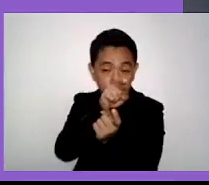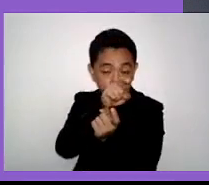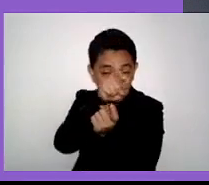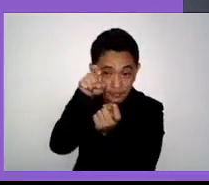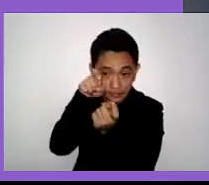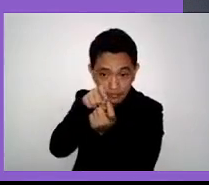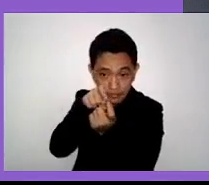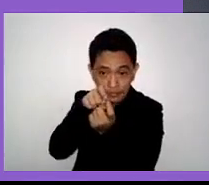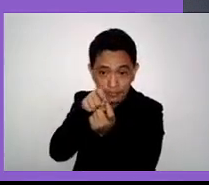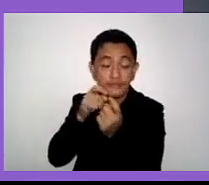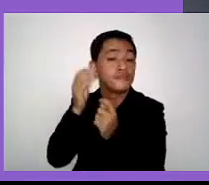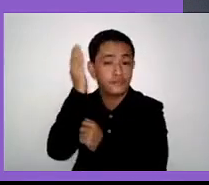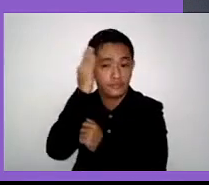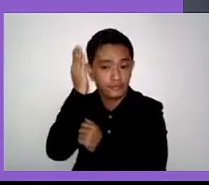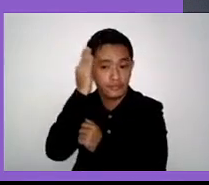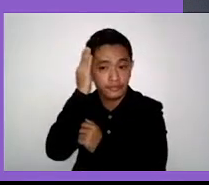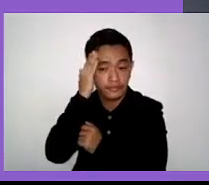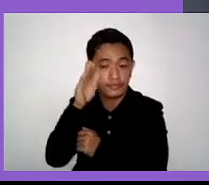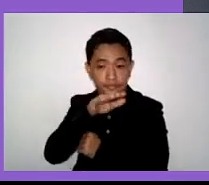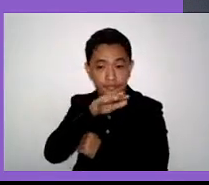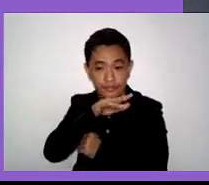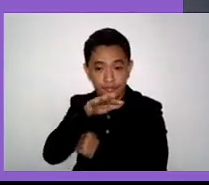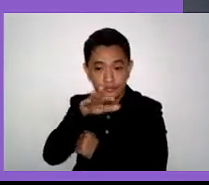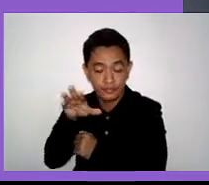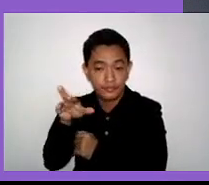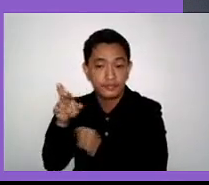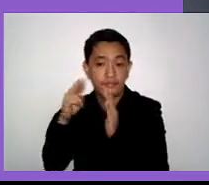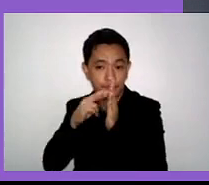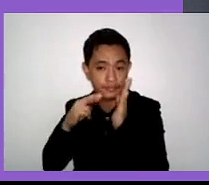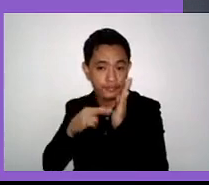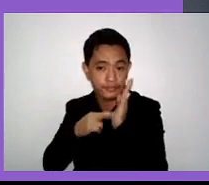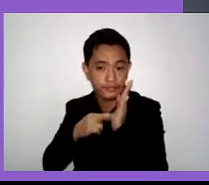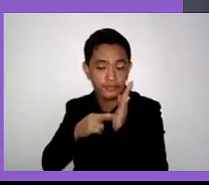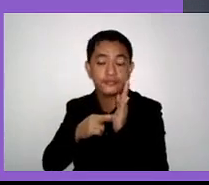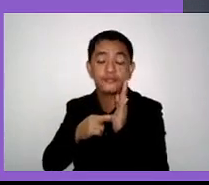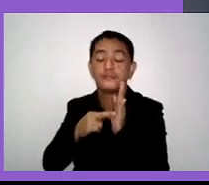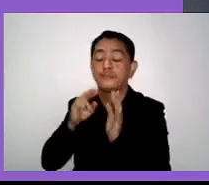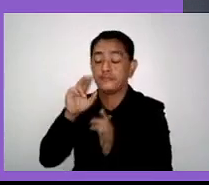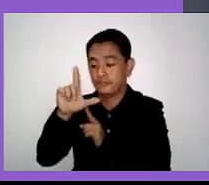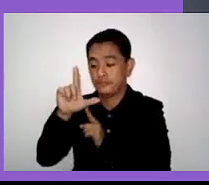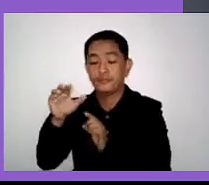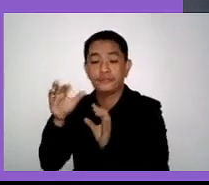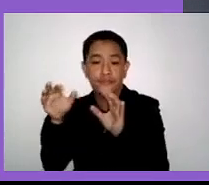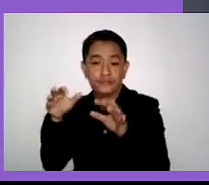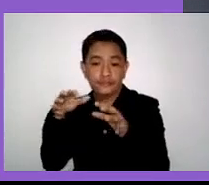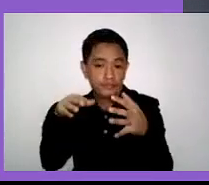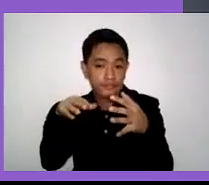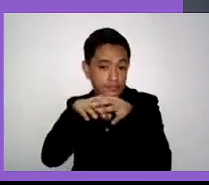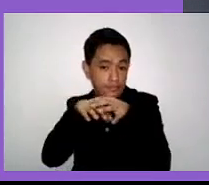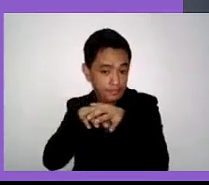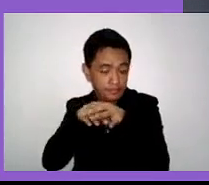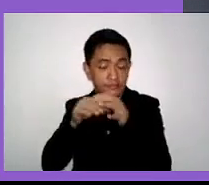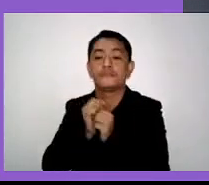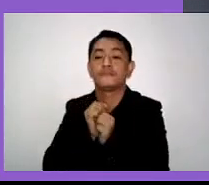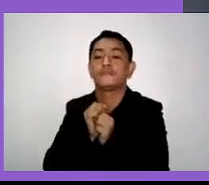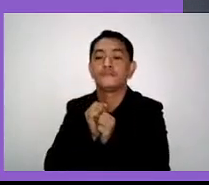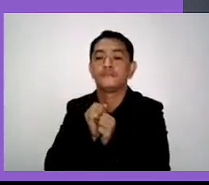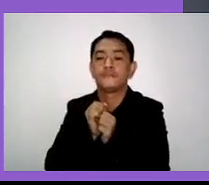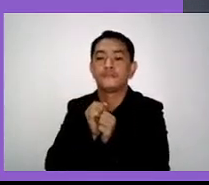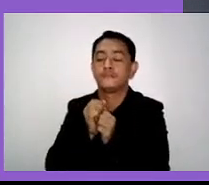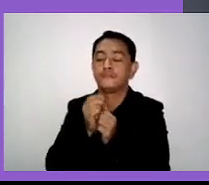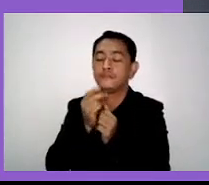familiarity with spelling rules and letter combinations, and concerns in visual memory and